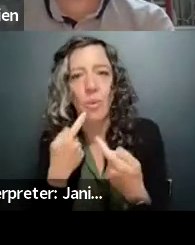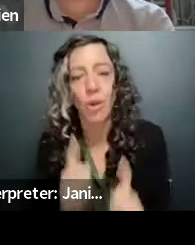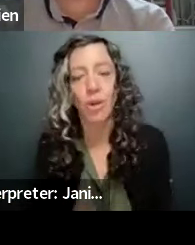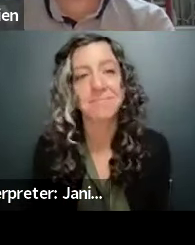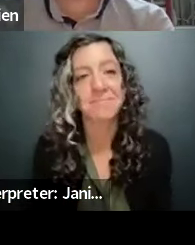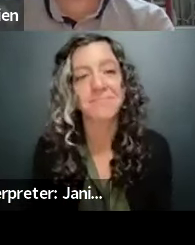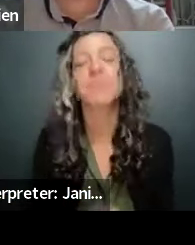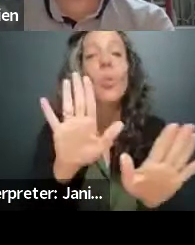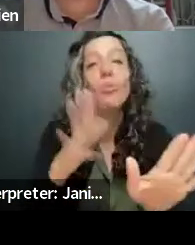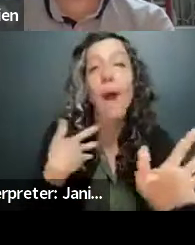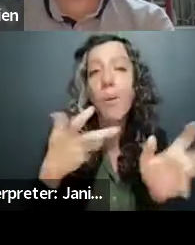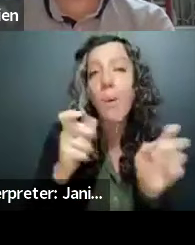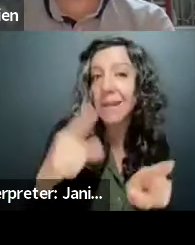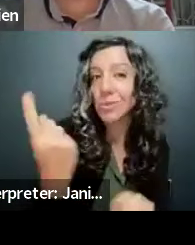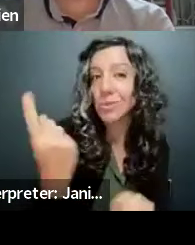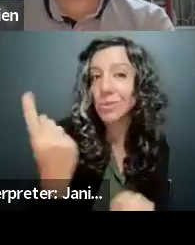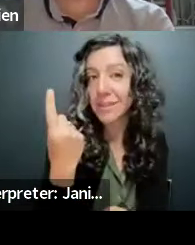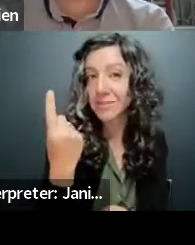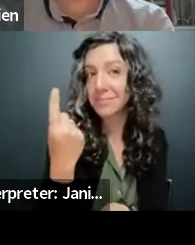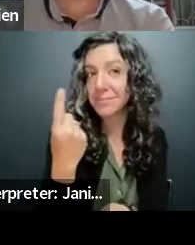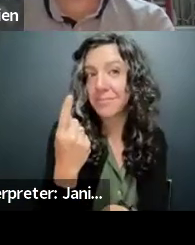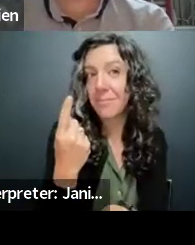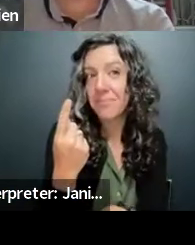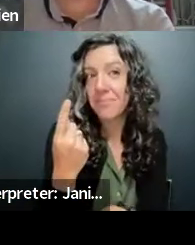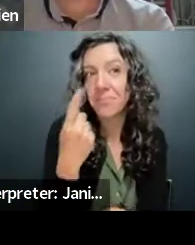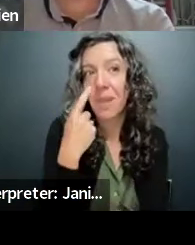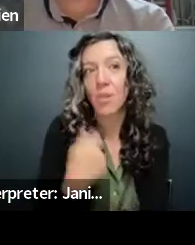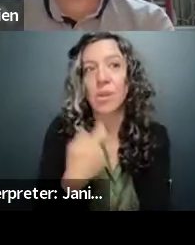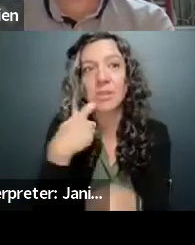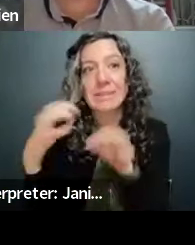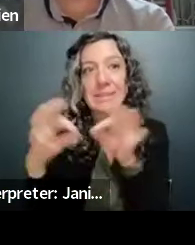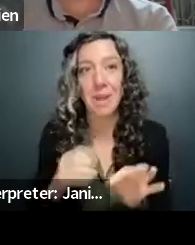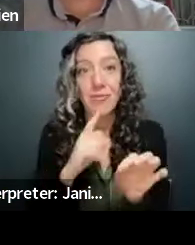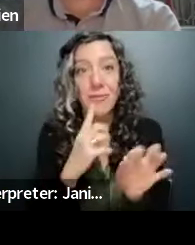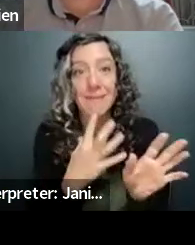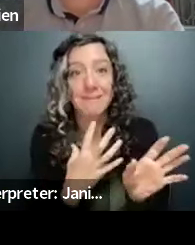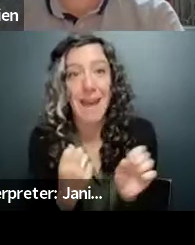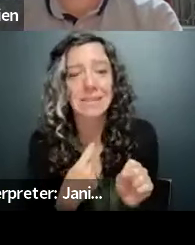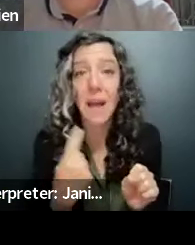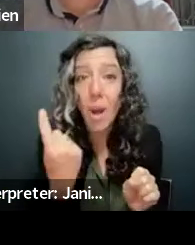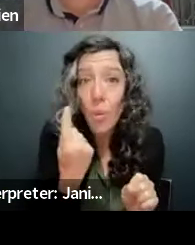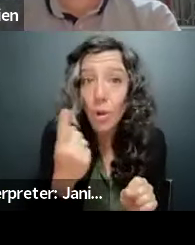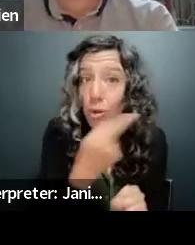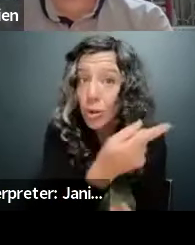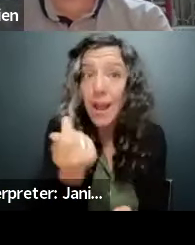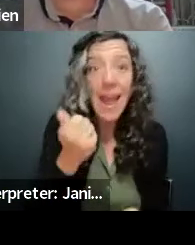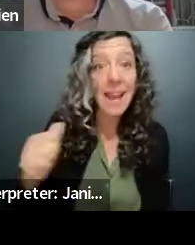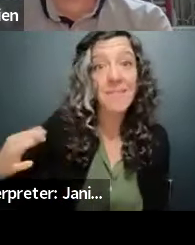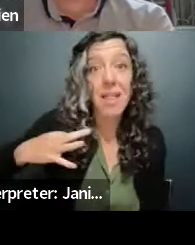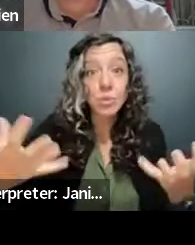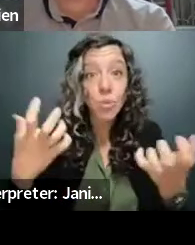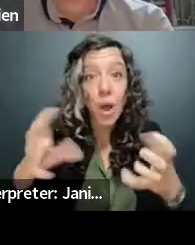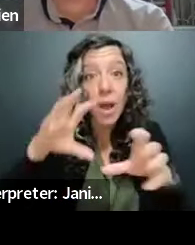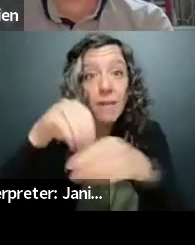So question to the team, because we went through it really quickly. Do we have any volunteers? And